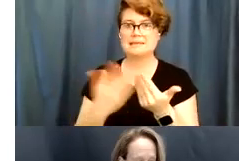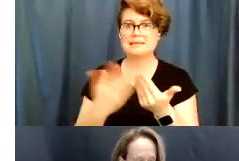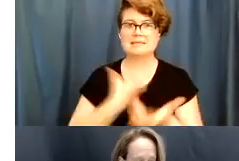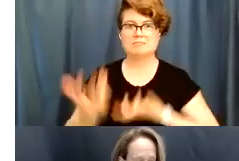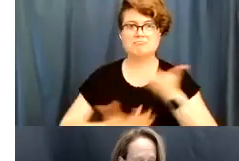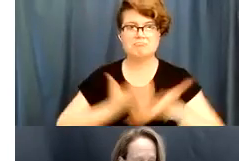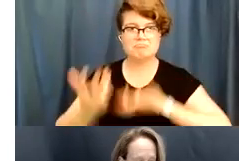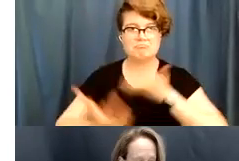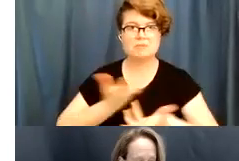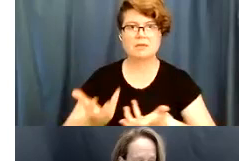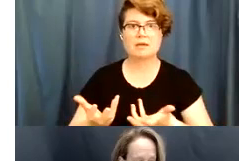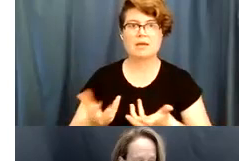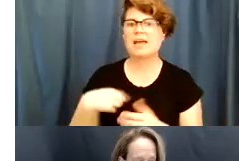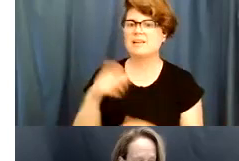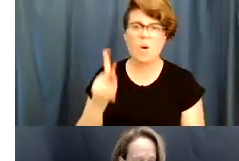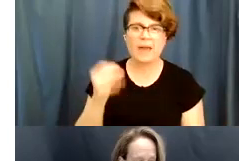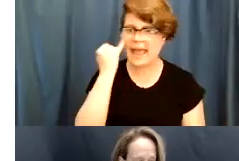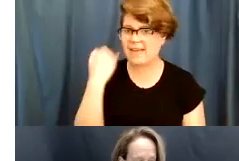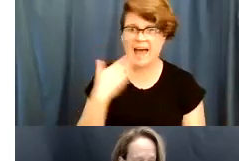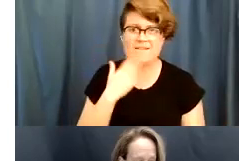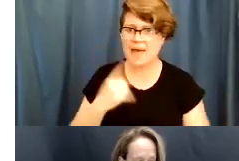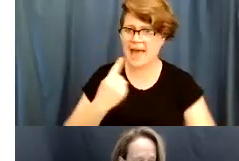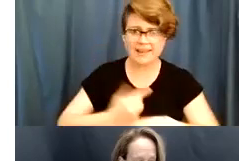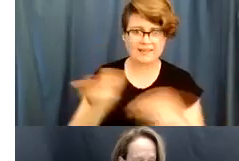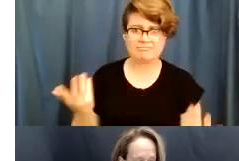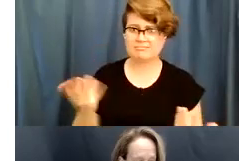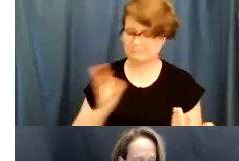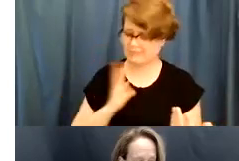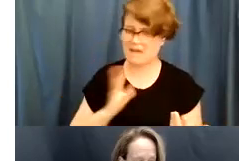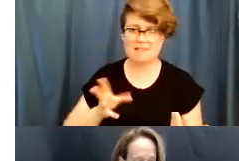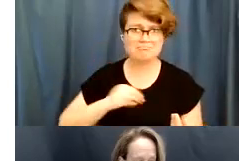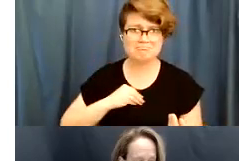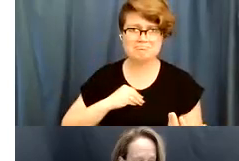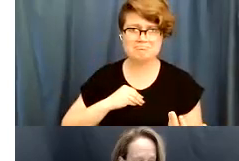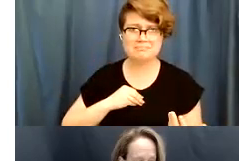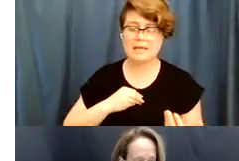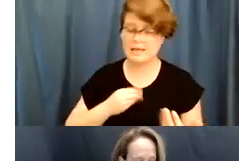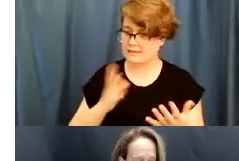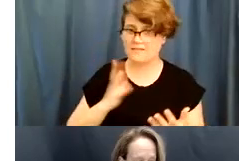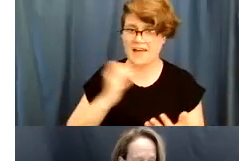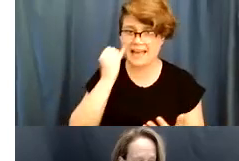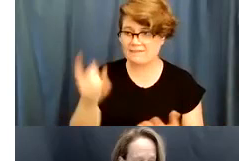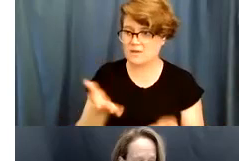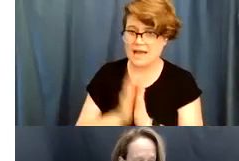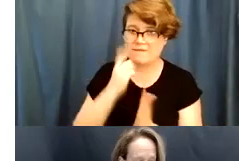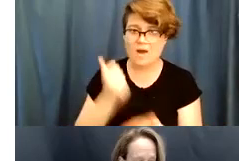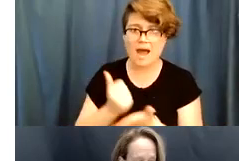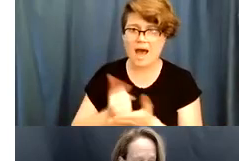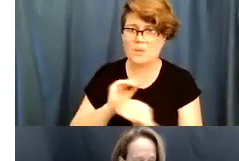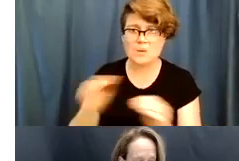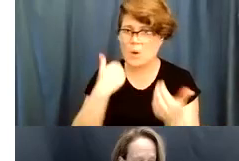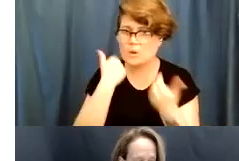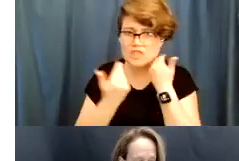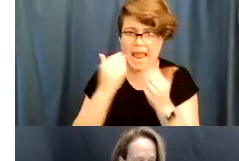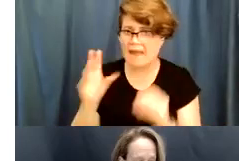you're having a bad day. It's okay that that you are asking for help. There should be no shame in that. It will also increase